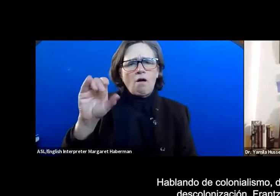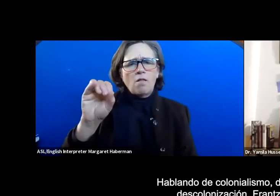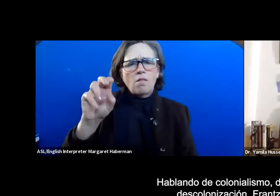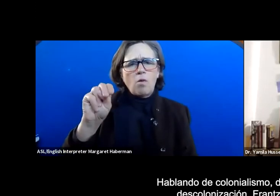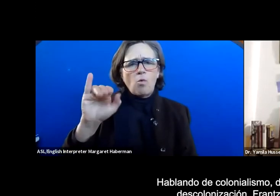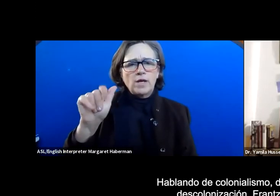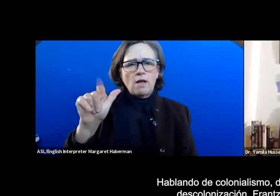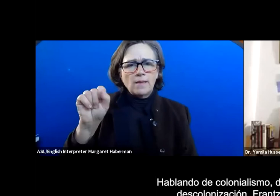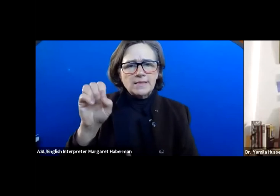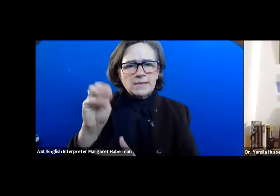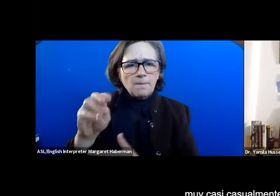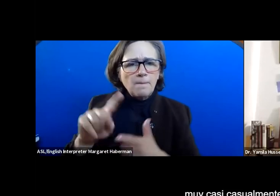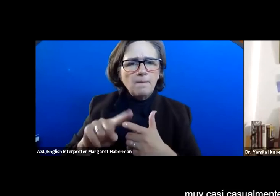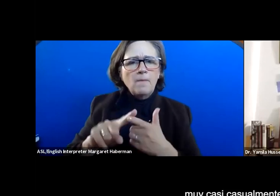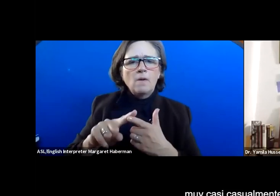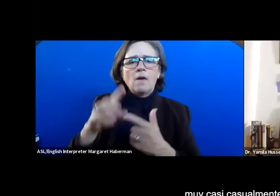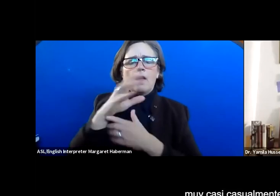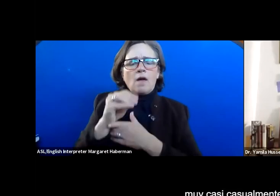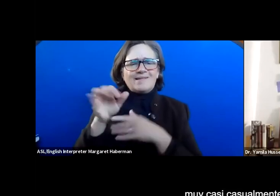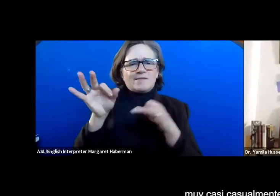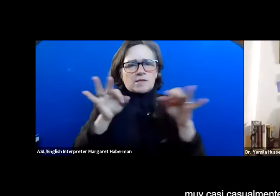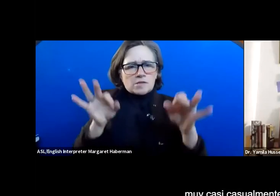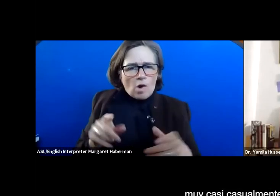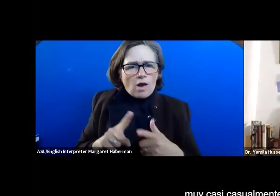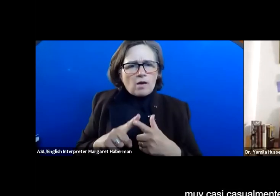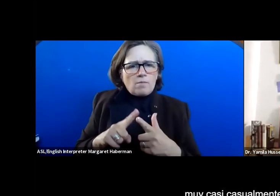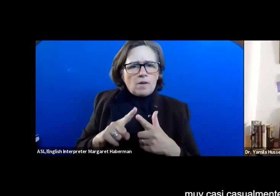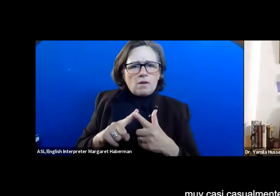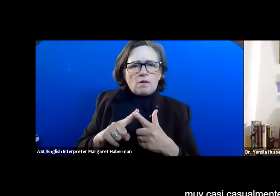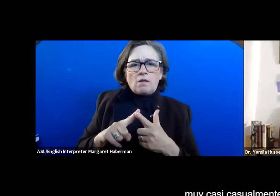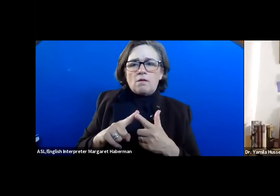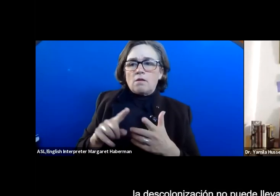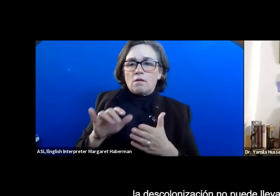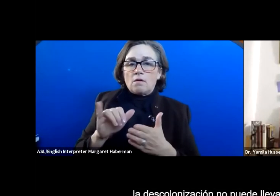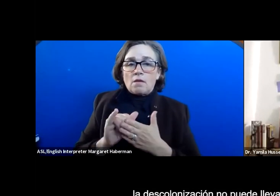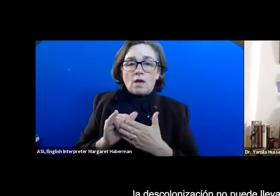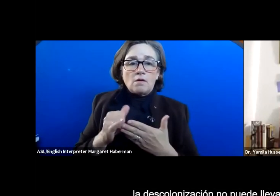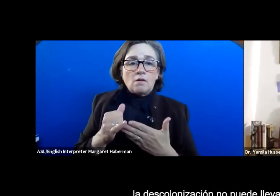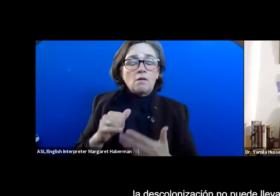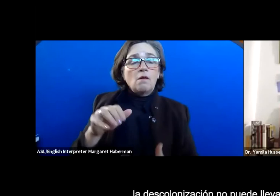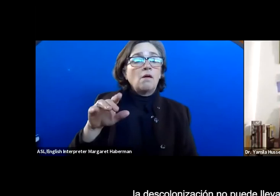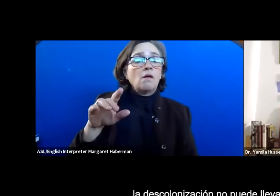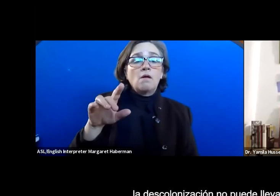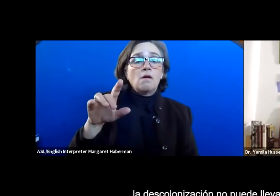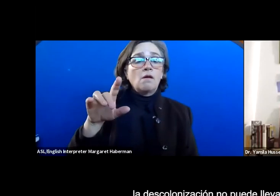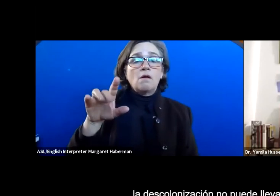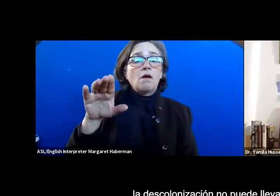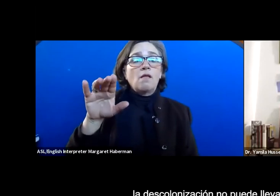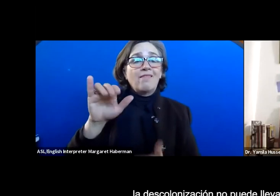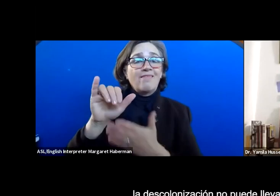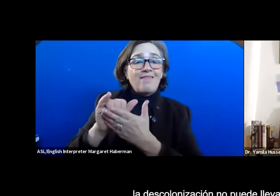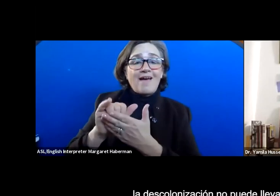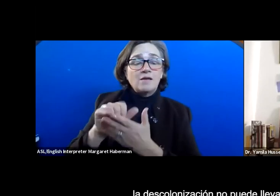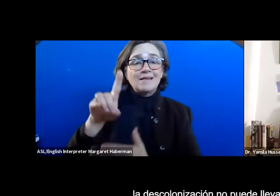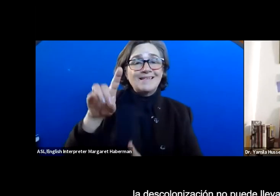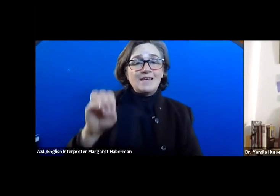decolonization, Frantz Fanon very almost casually says decolonization cannot be